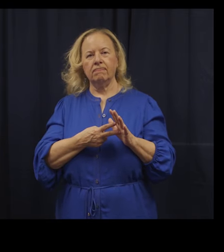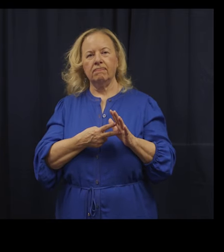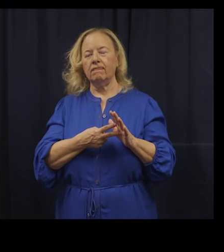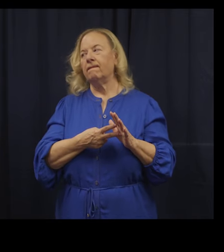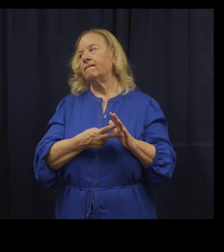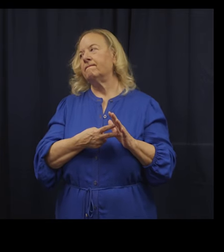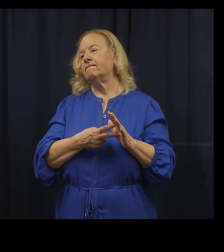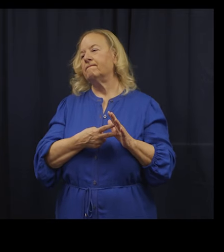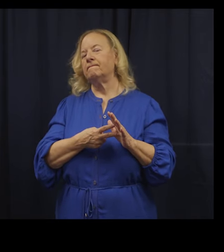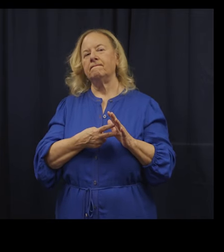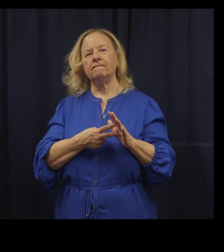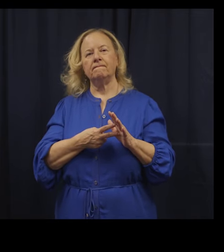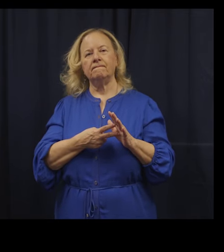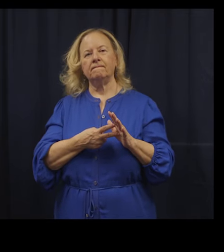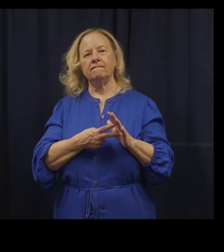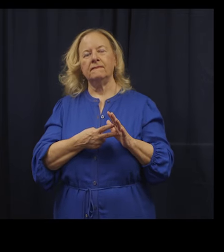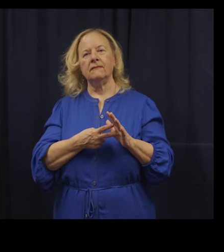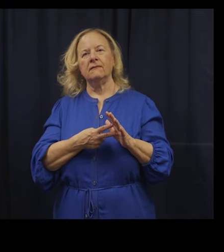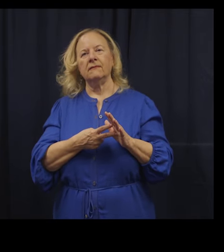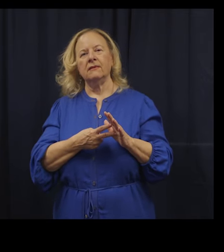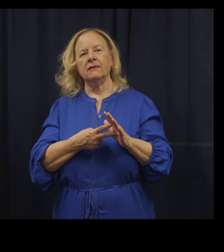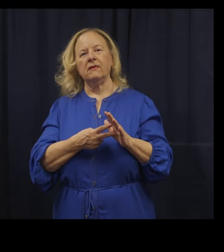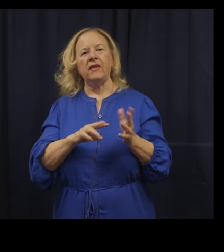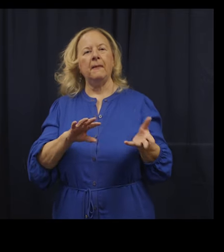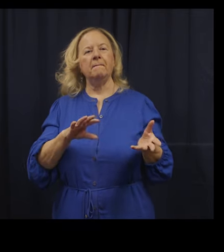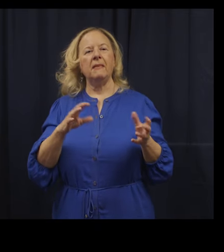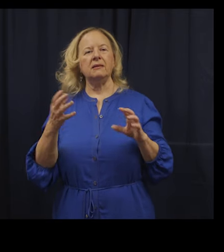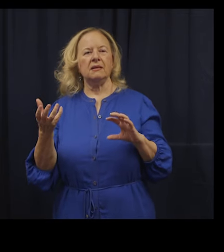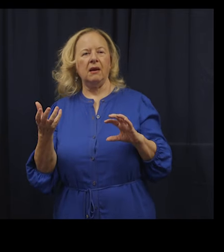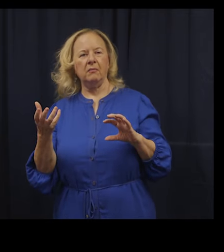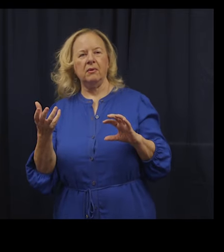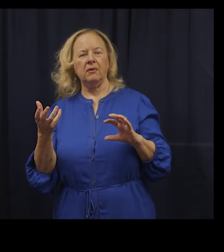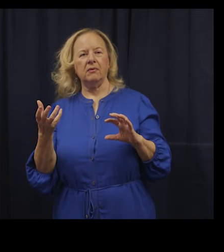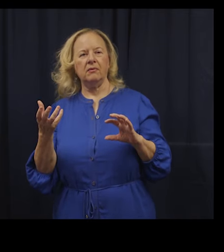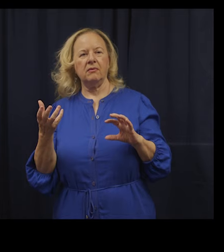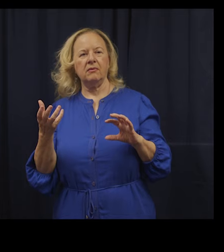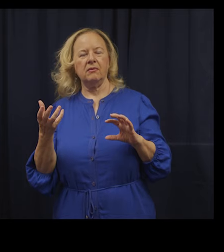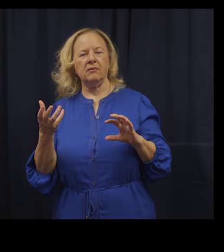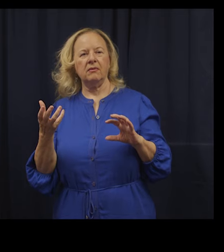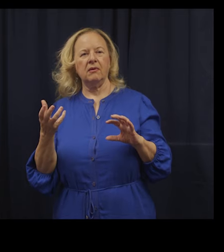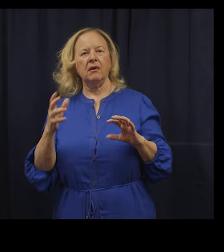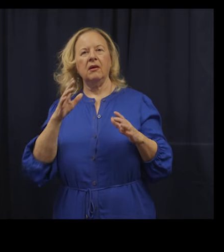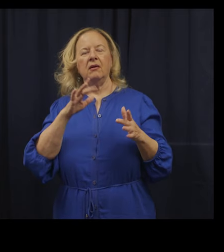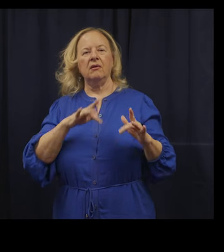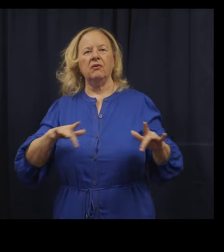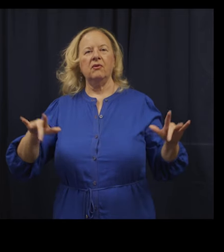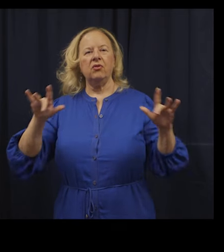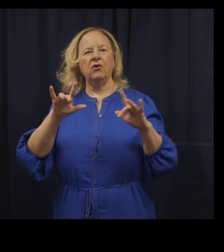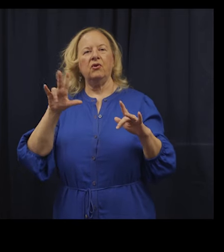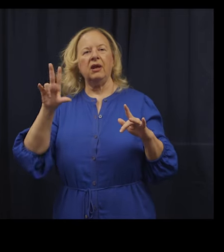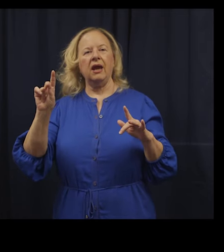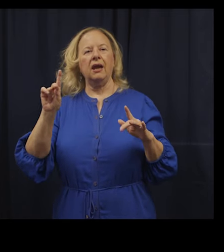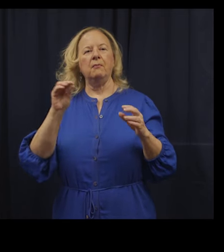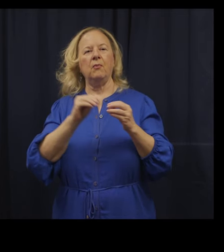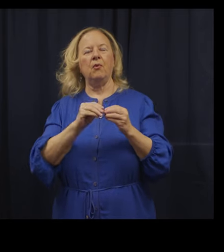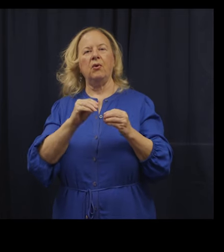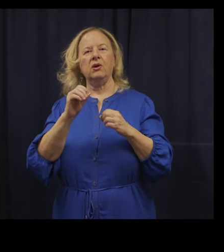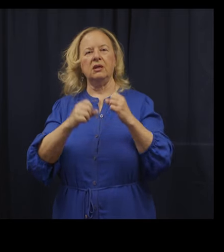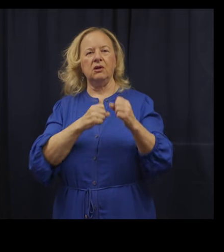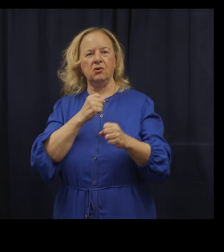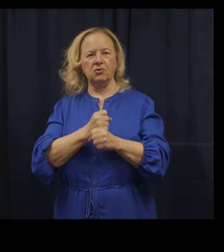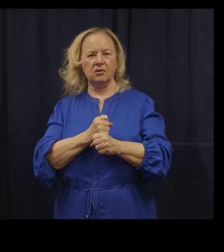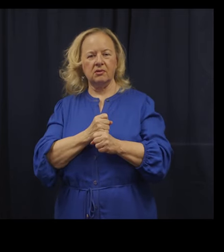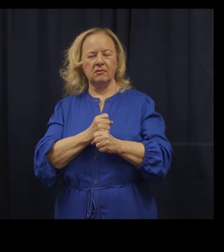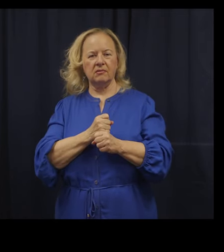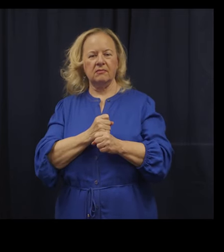here's what's fascinating. They end up messing up, and they have to be in the wilderness for 38 more years.